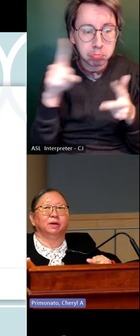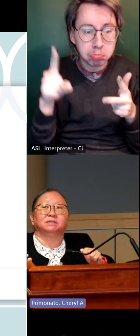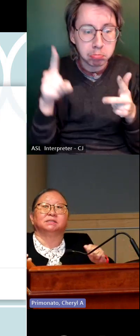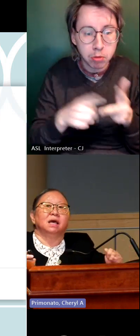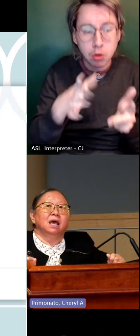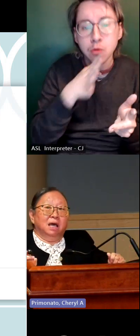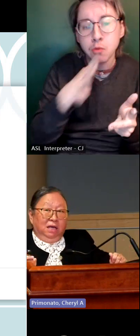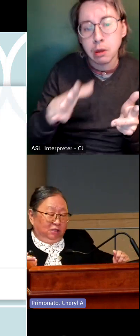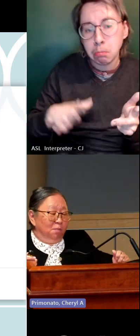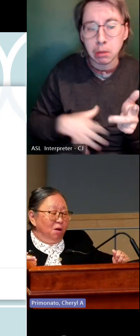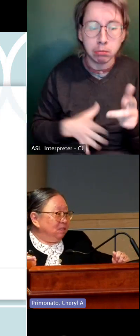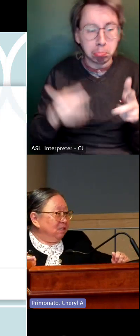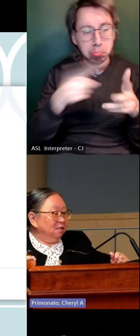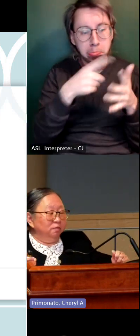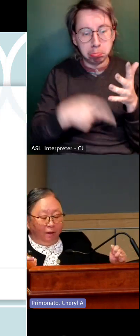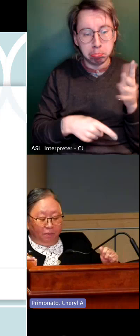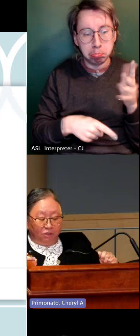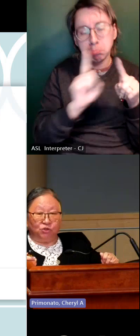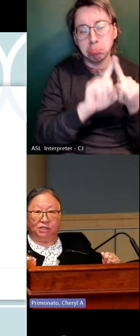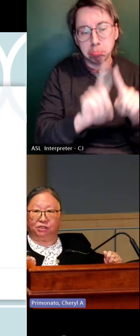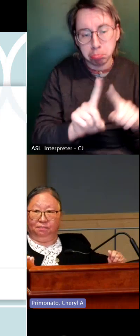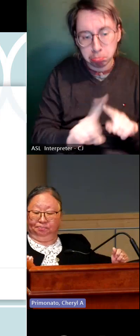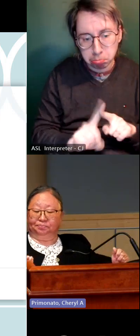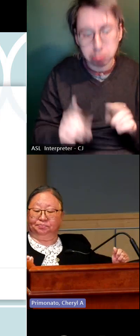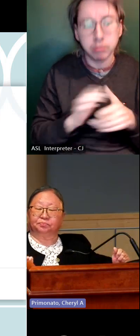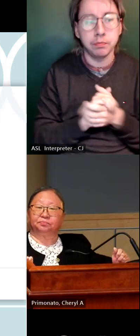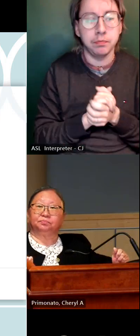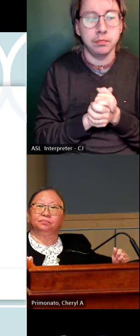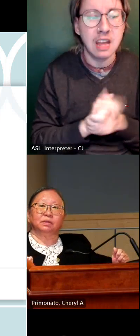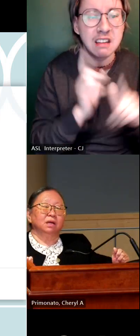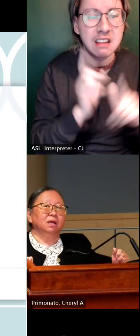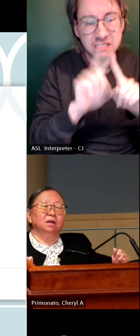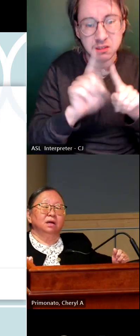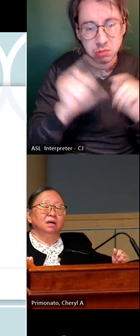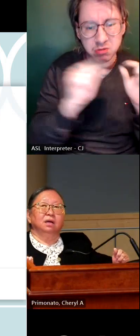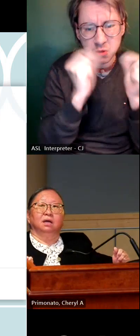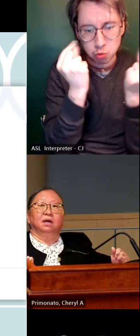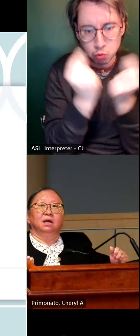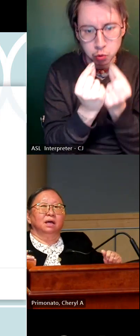by the U.S. Small Business Administration.